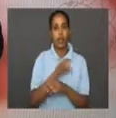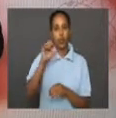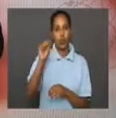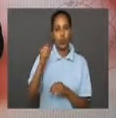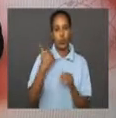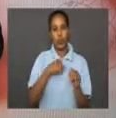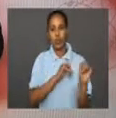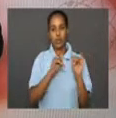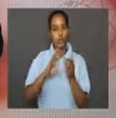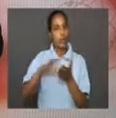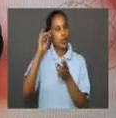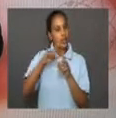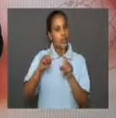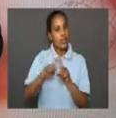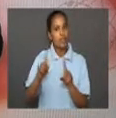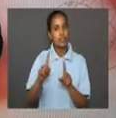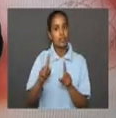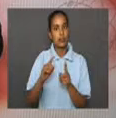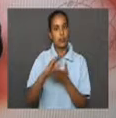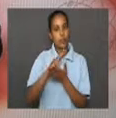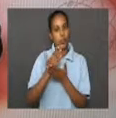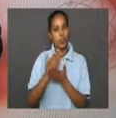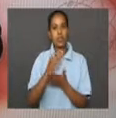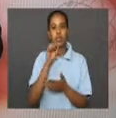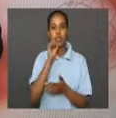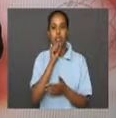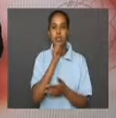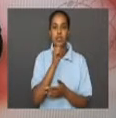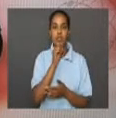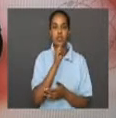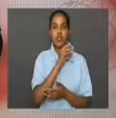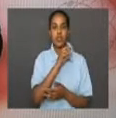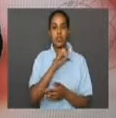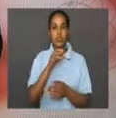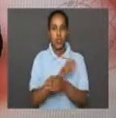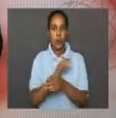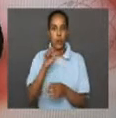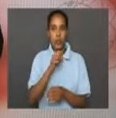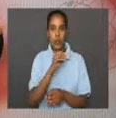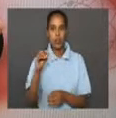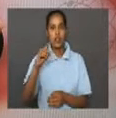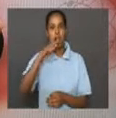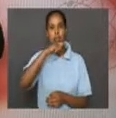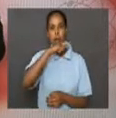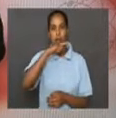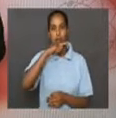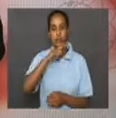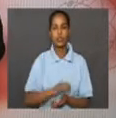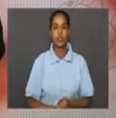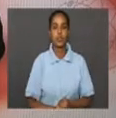We will also learn the differences between starch, cellulose, and glycogen.